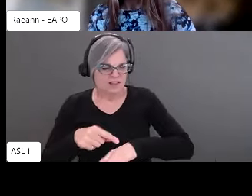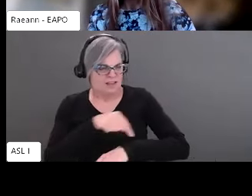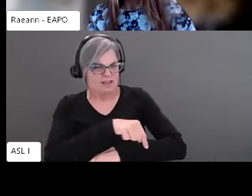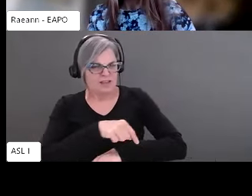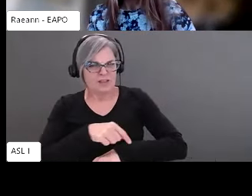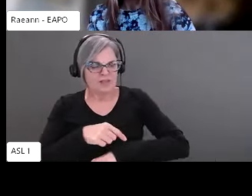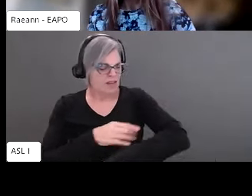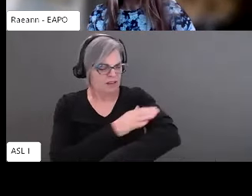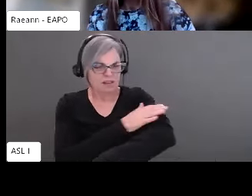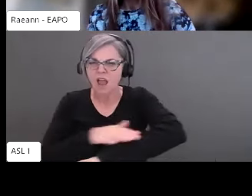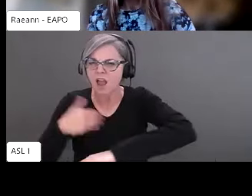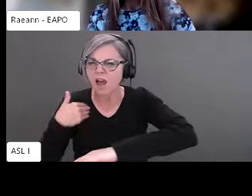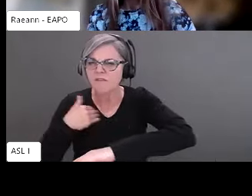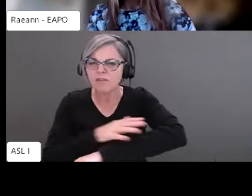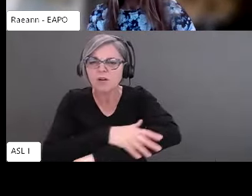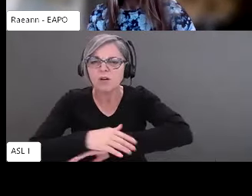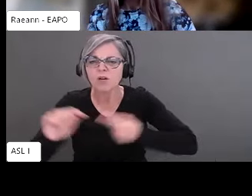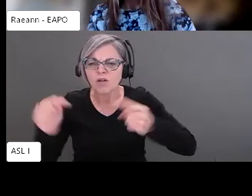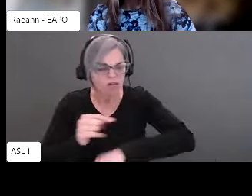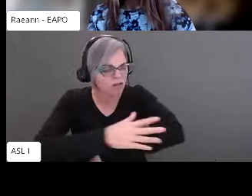to bump themselves and get those injuries.